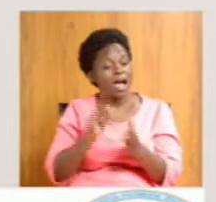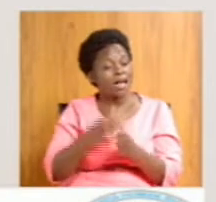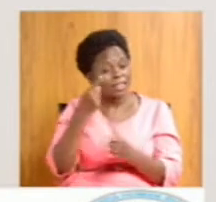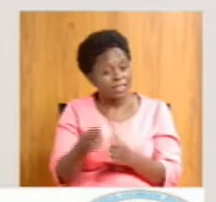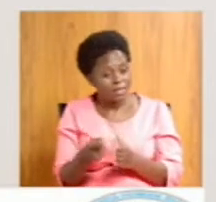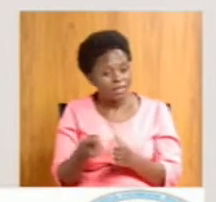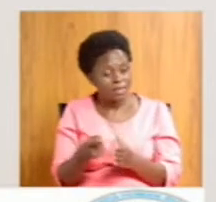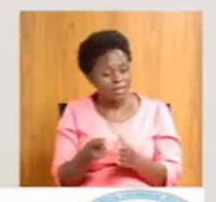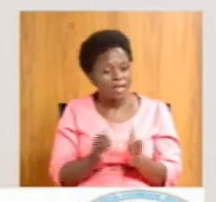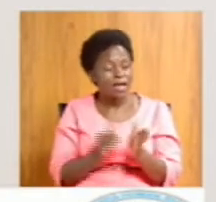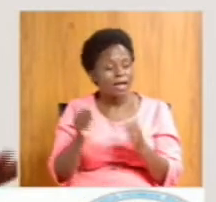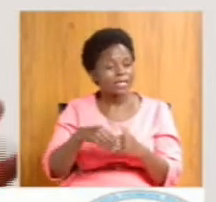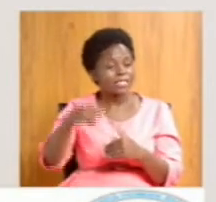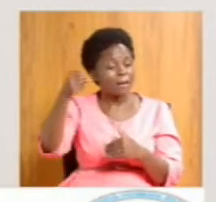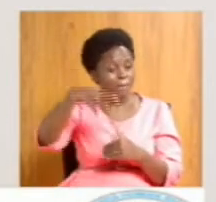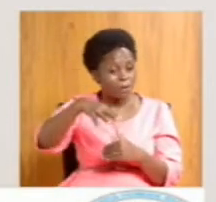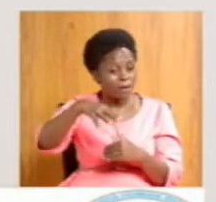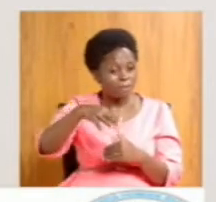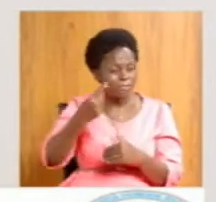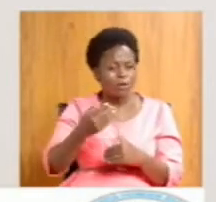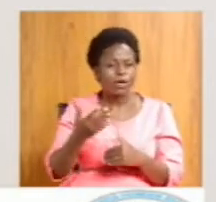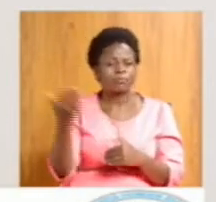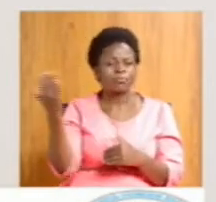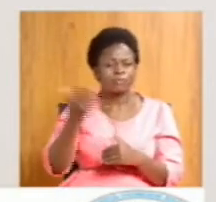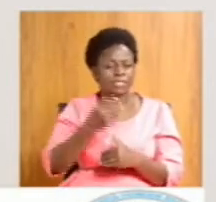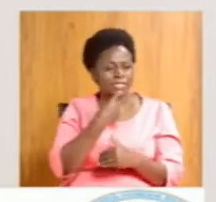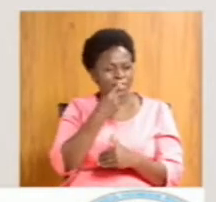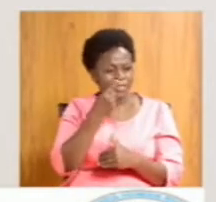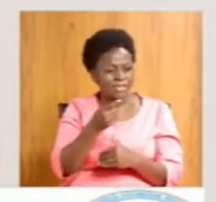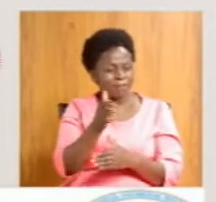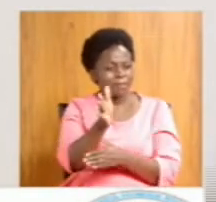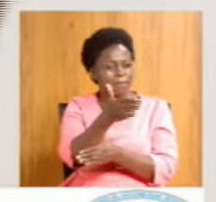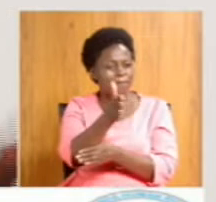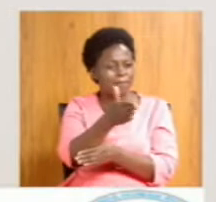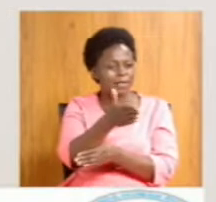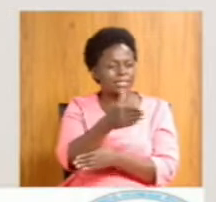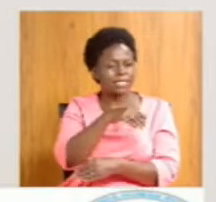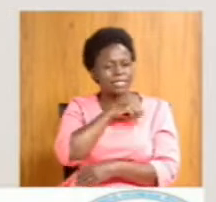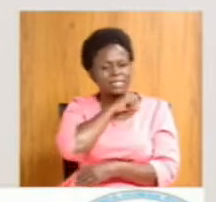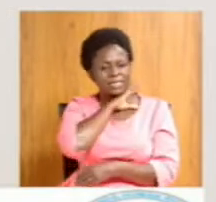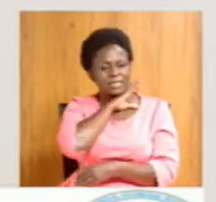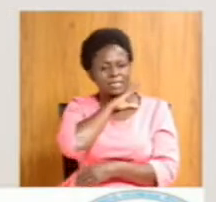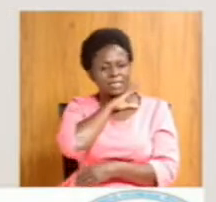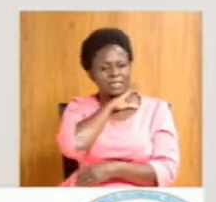accessing electricity like one of the presenters was saying the minister was complaining